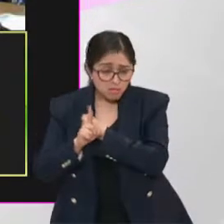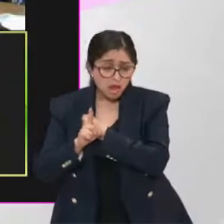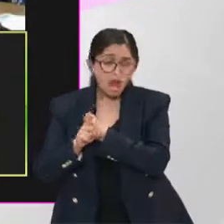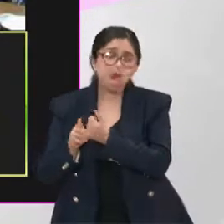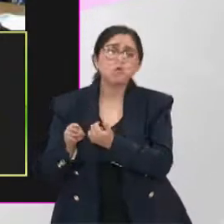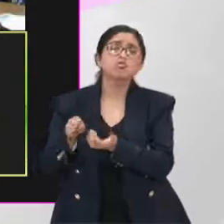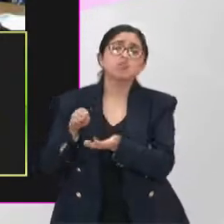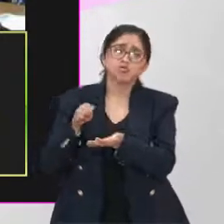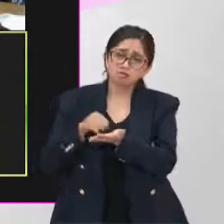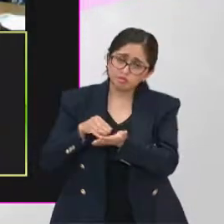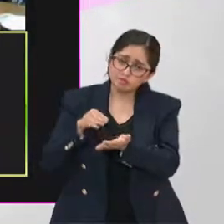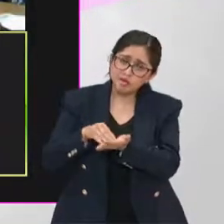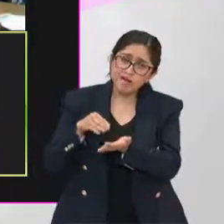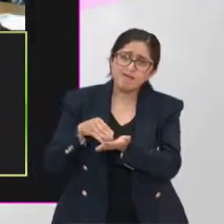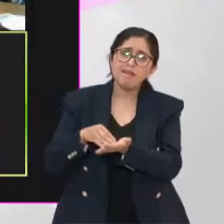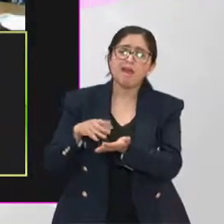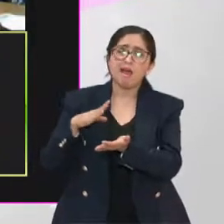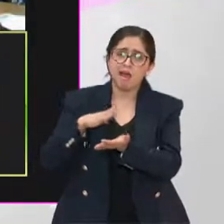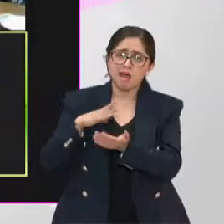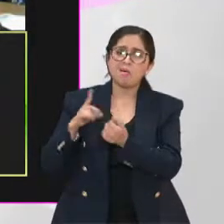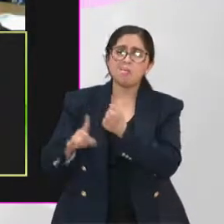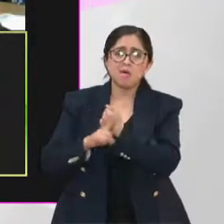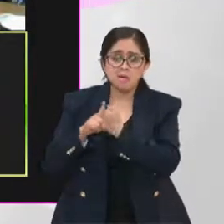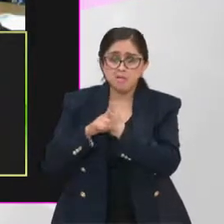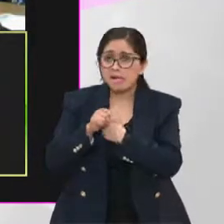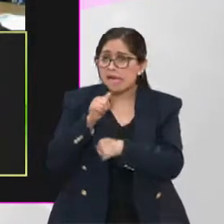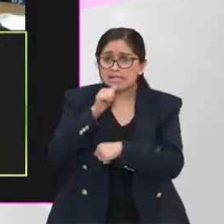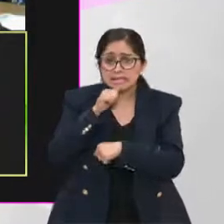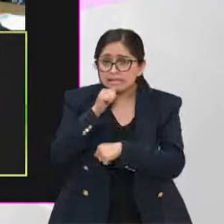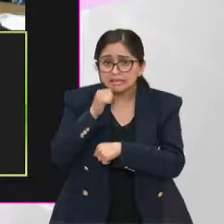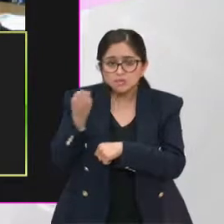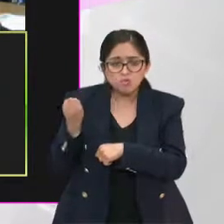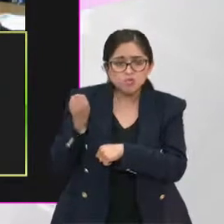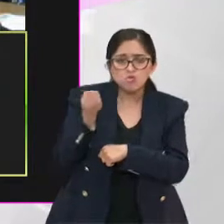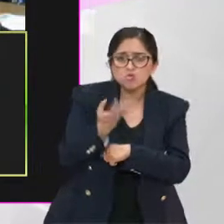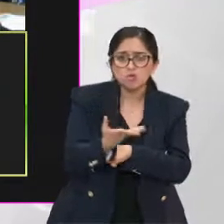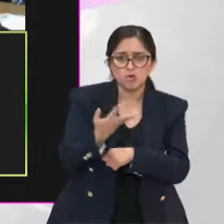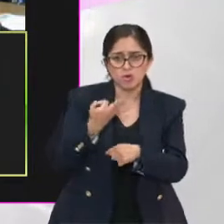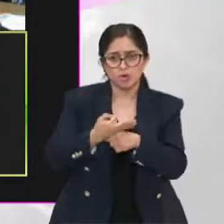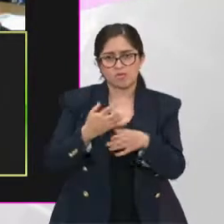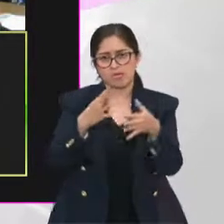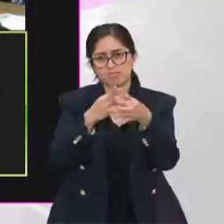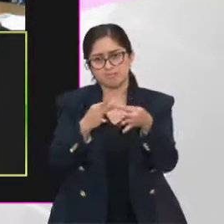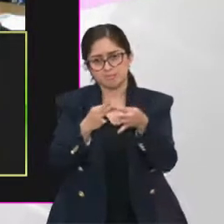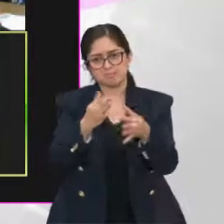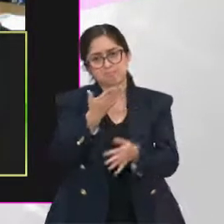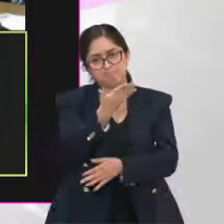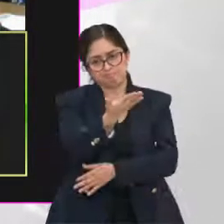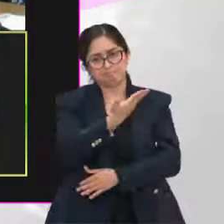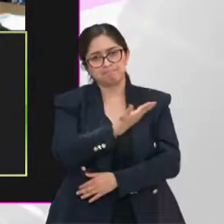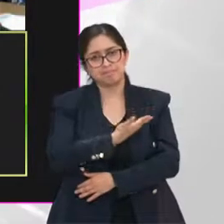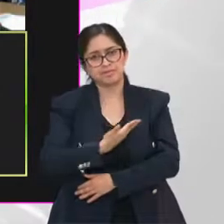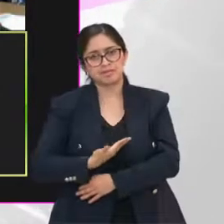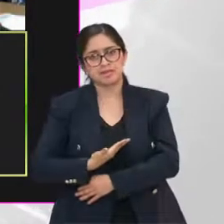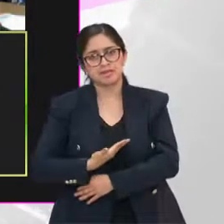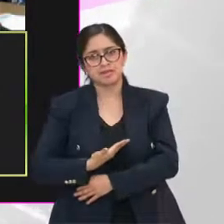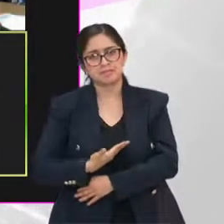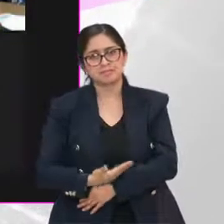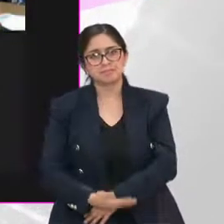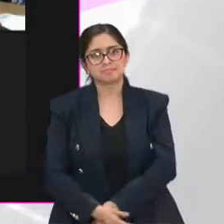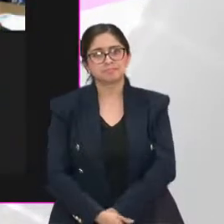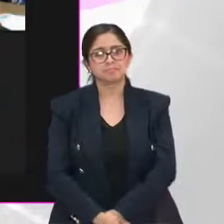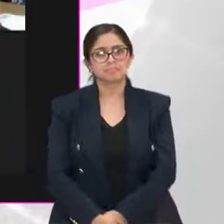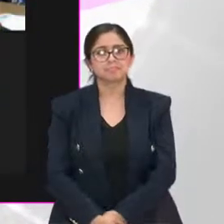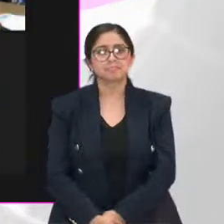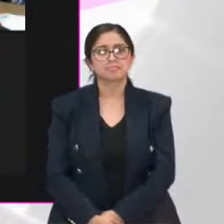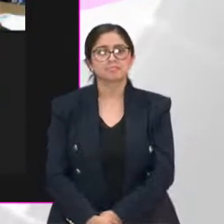other different issues that we haven't addressed in this discussion. Mr. Former